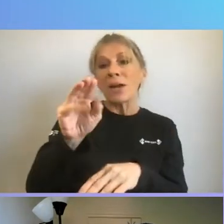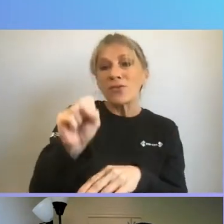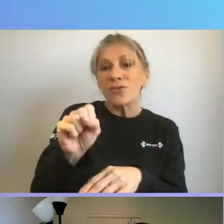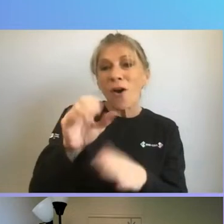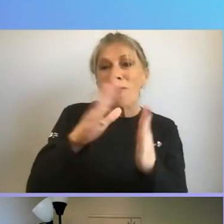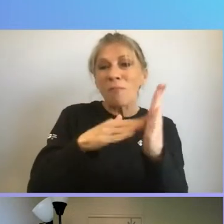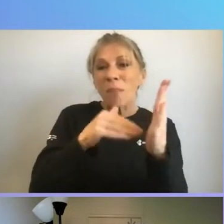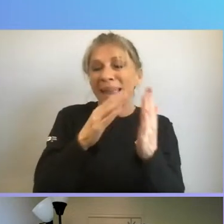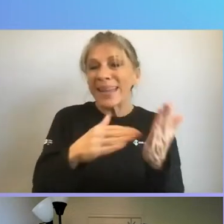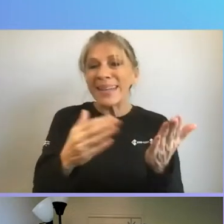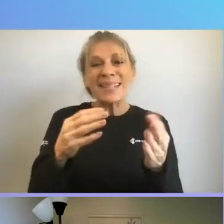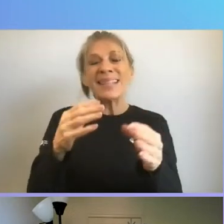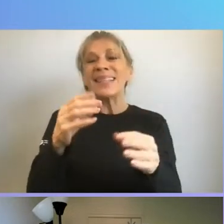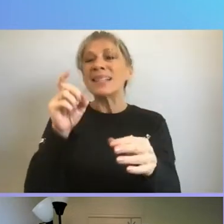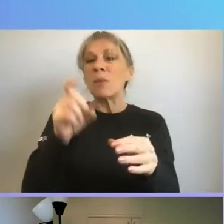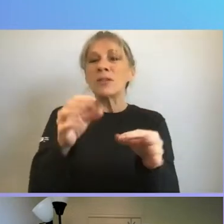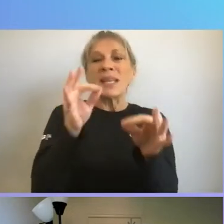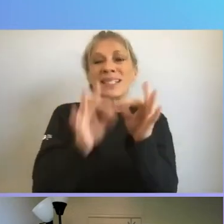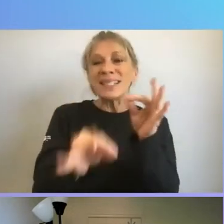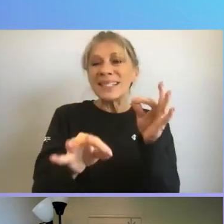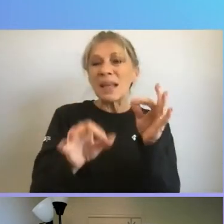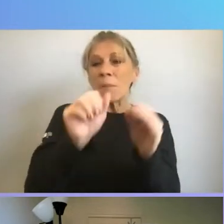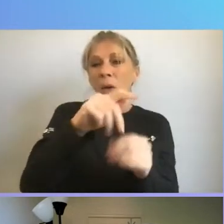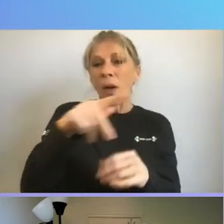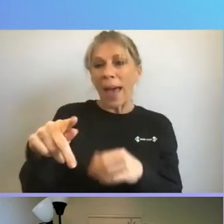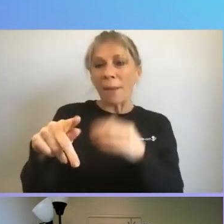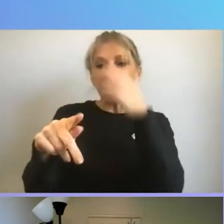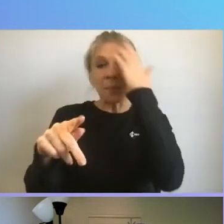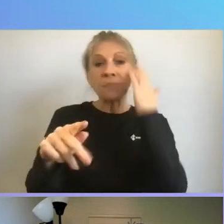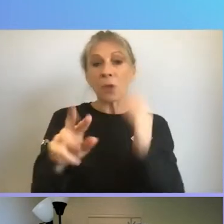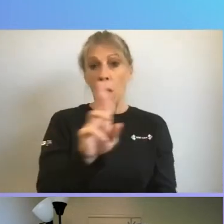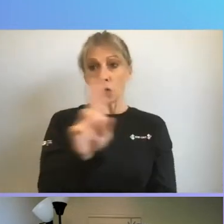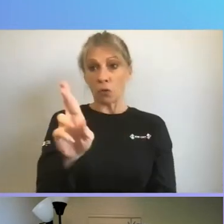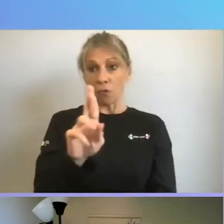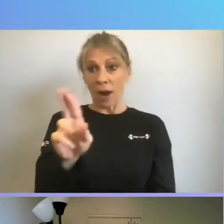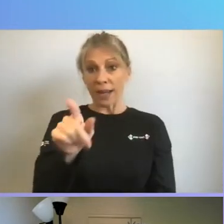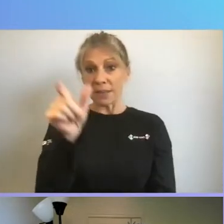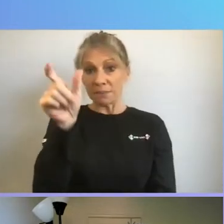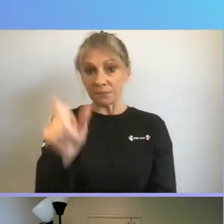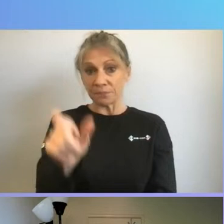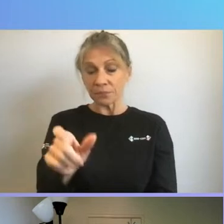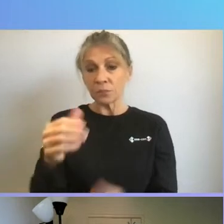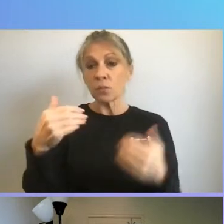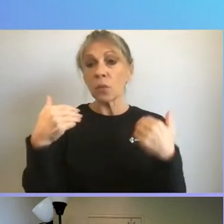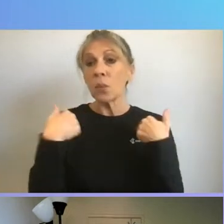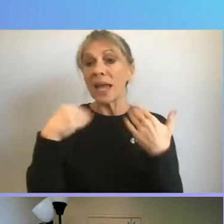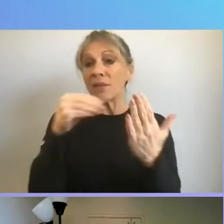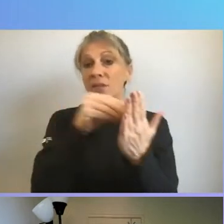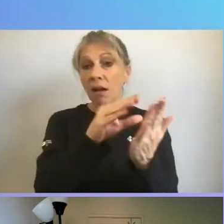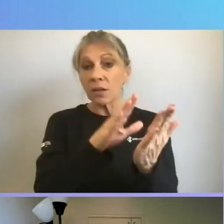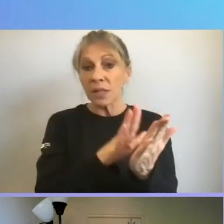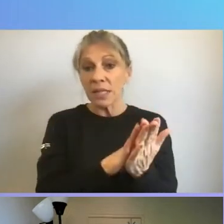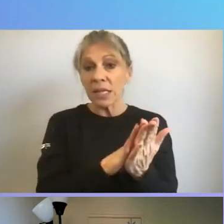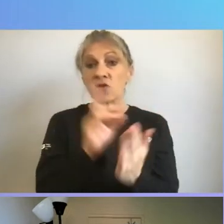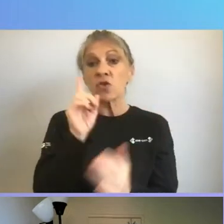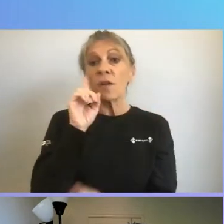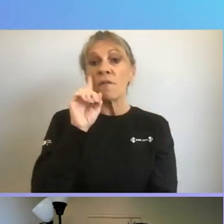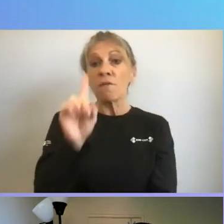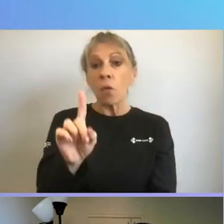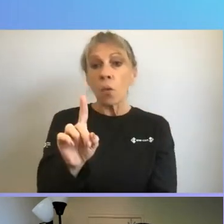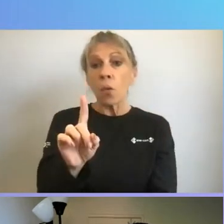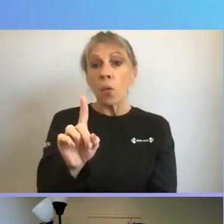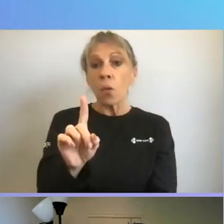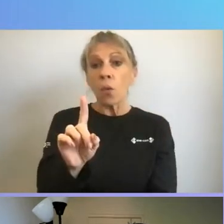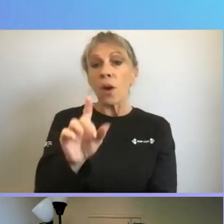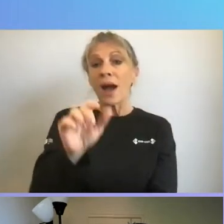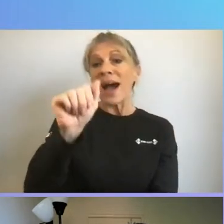a relatively simple app. On the right-hand side, we have documentation for